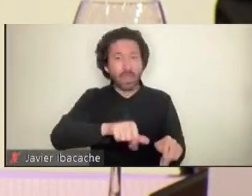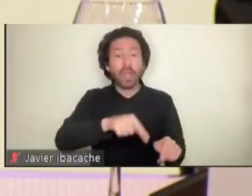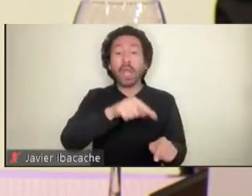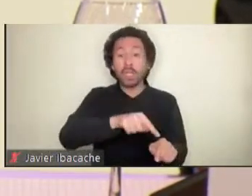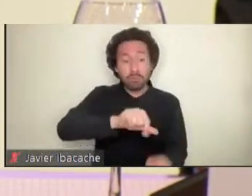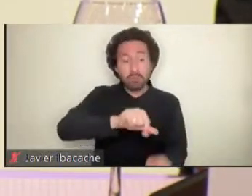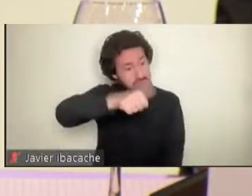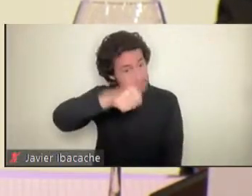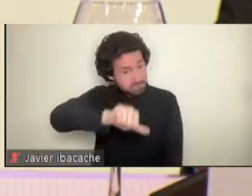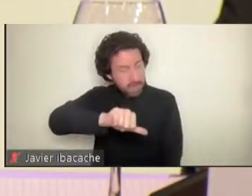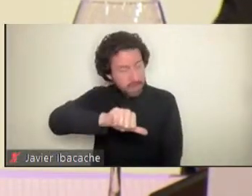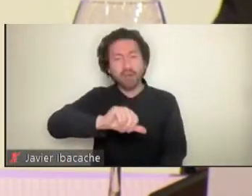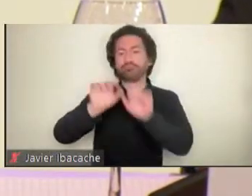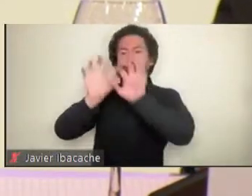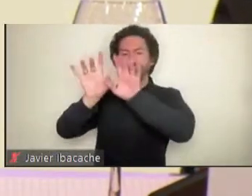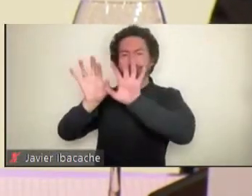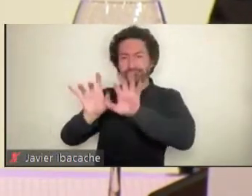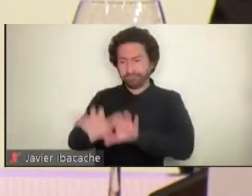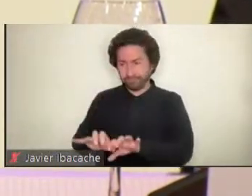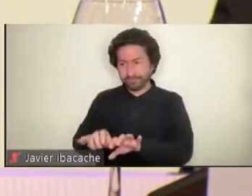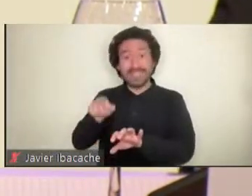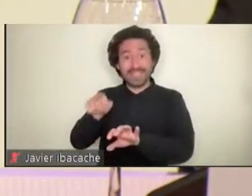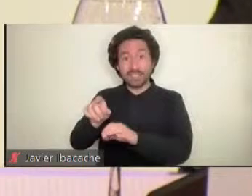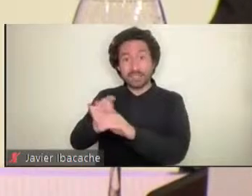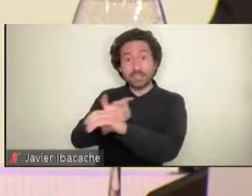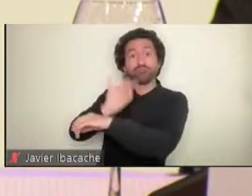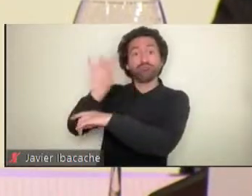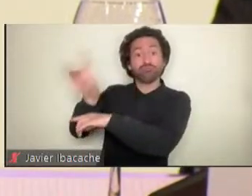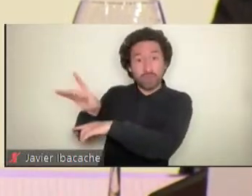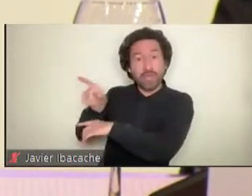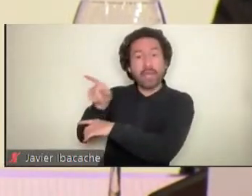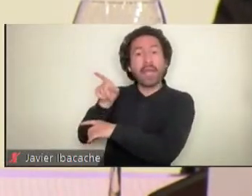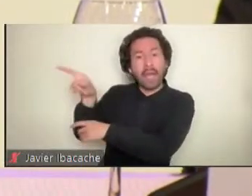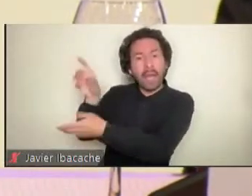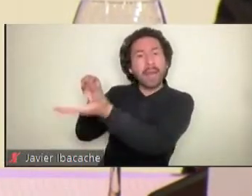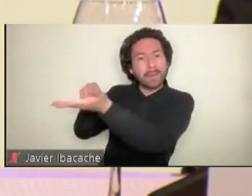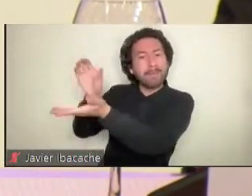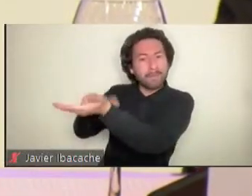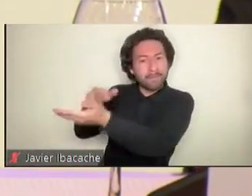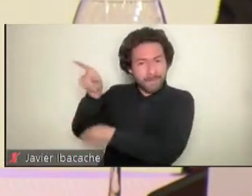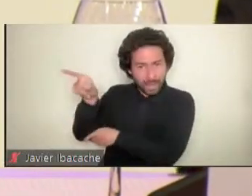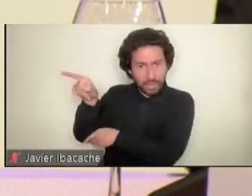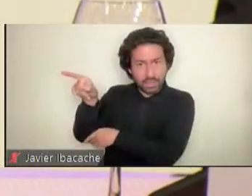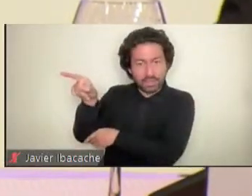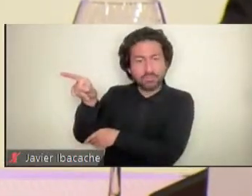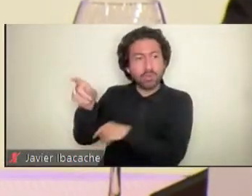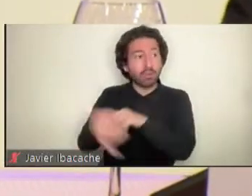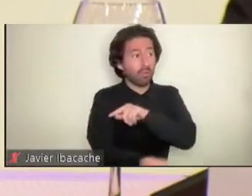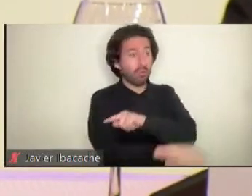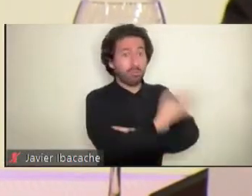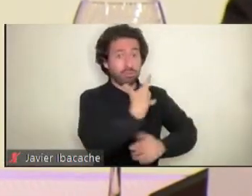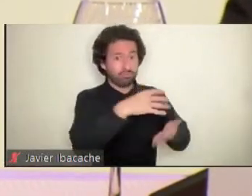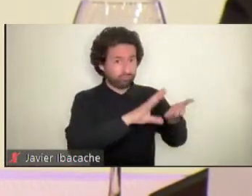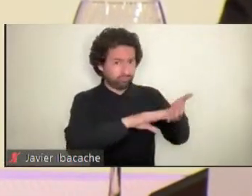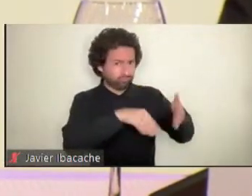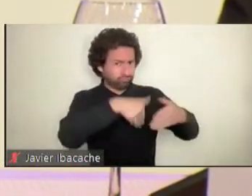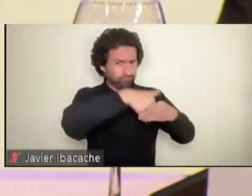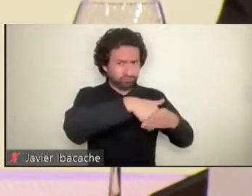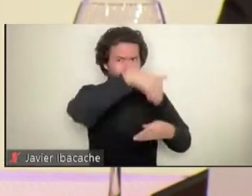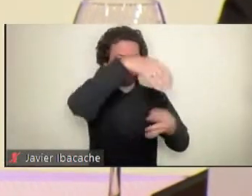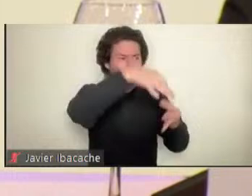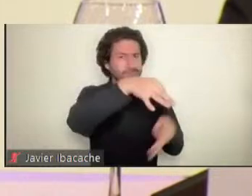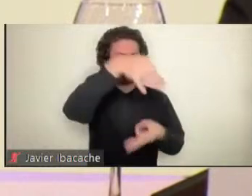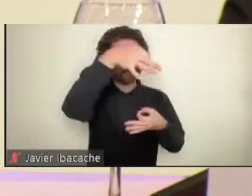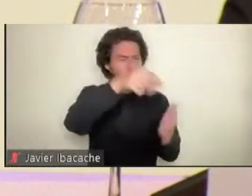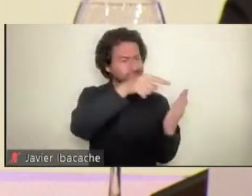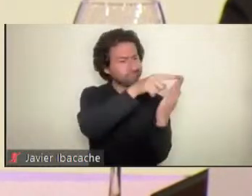then becomes a guarantee letter that goes to the bank. So the bank not only has the collateral and